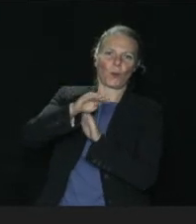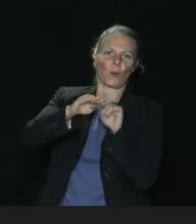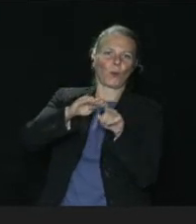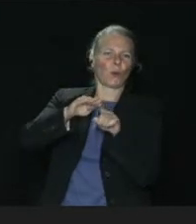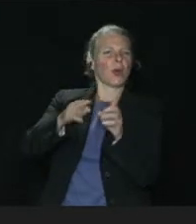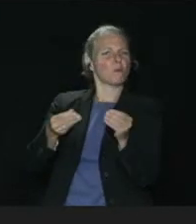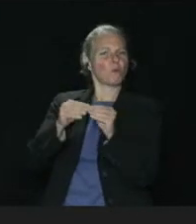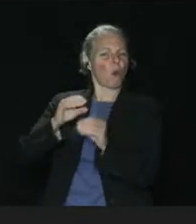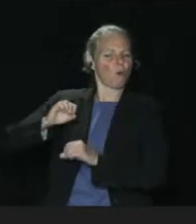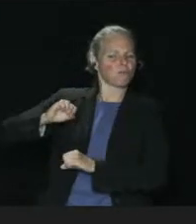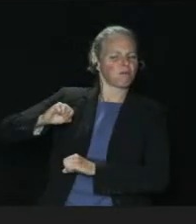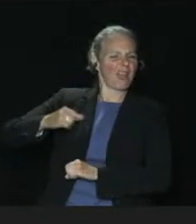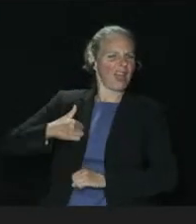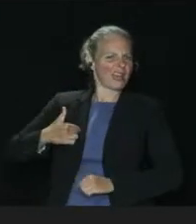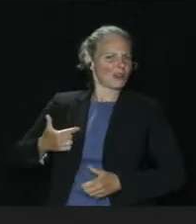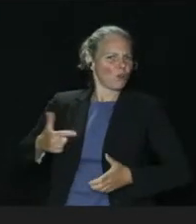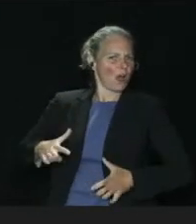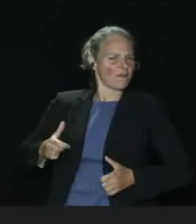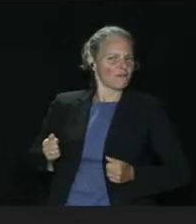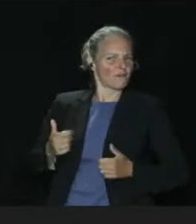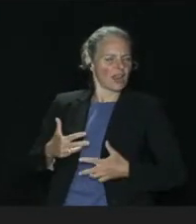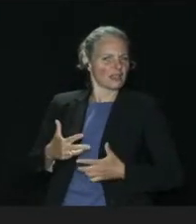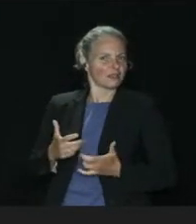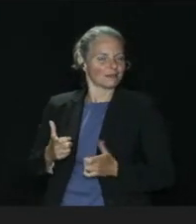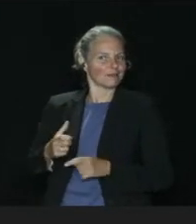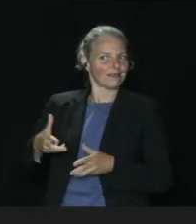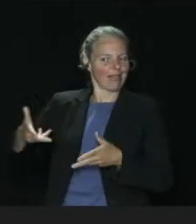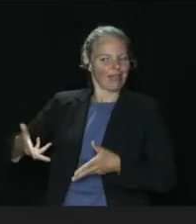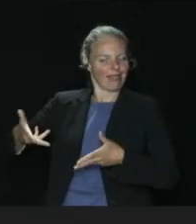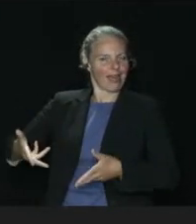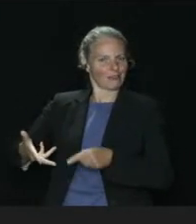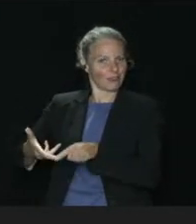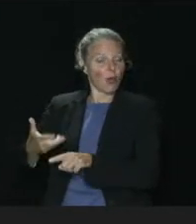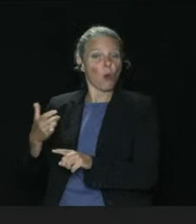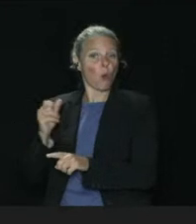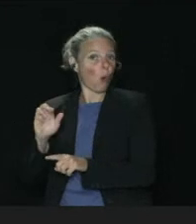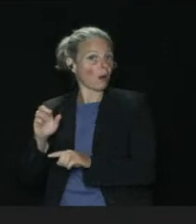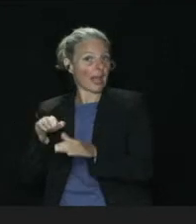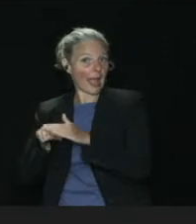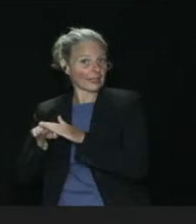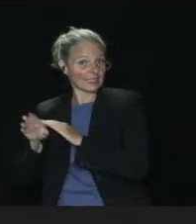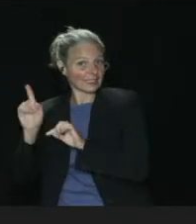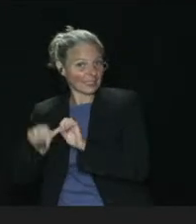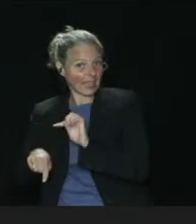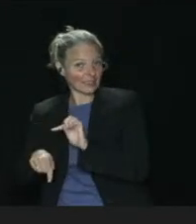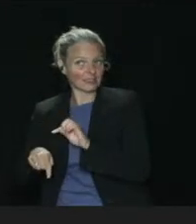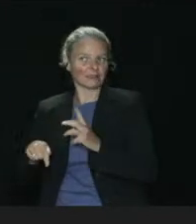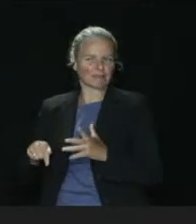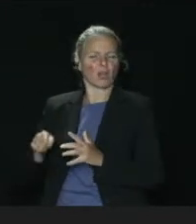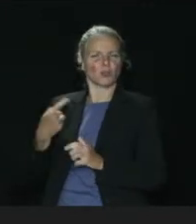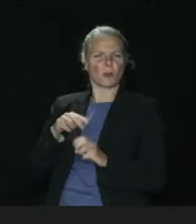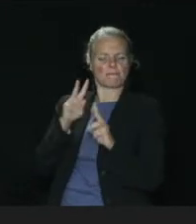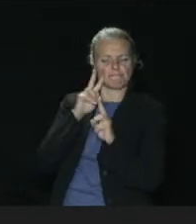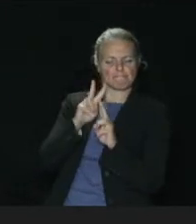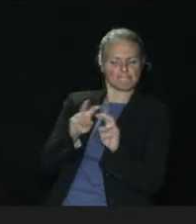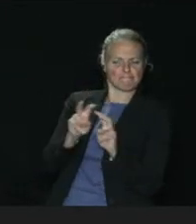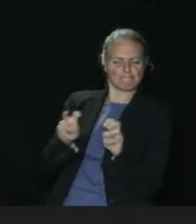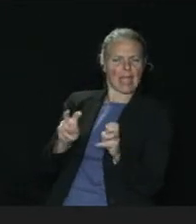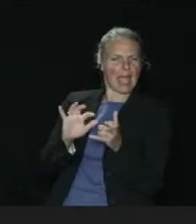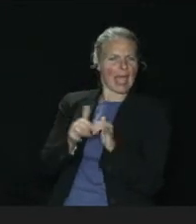more vaccine hesitant, or let's say maybe also in terms of accessibility. So we're looking at that carefully, and we're